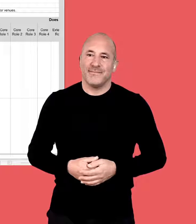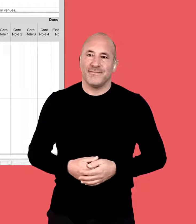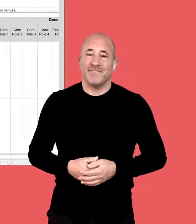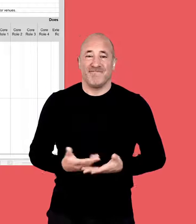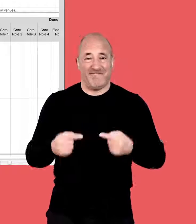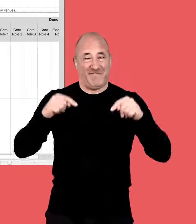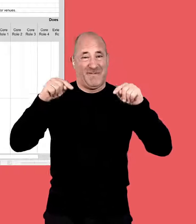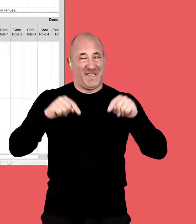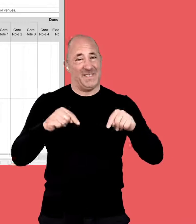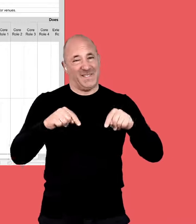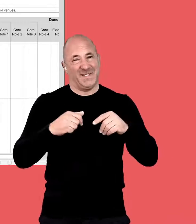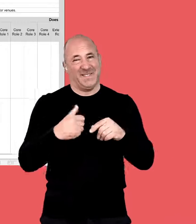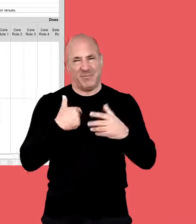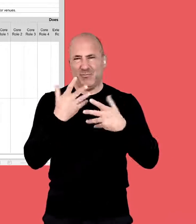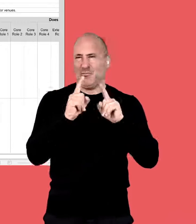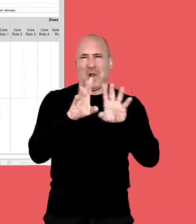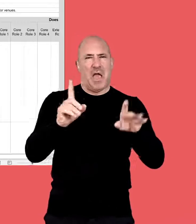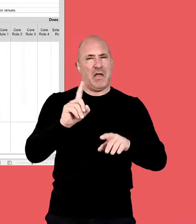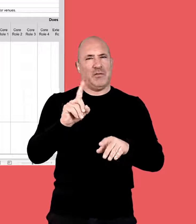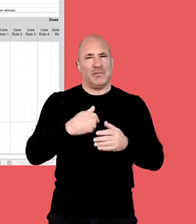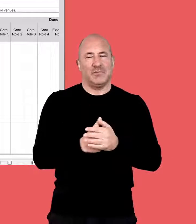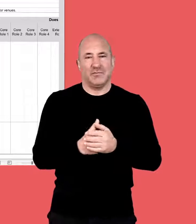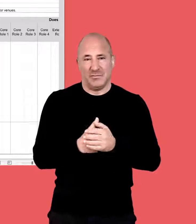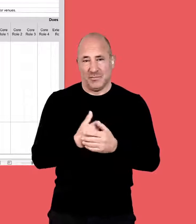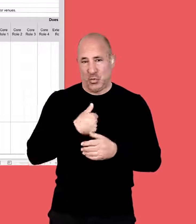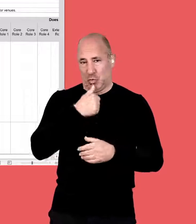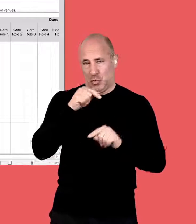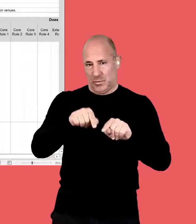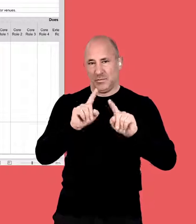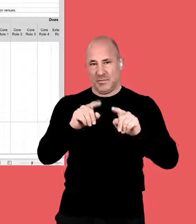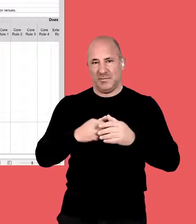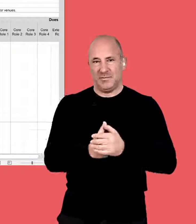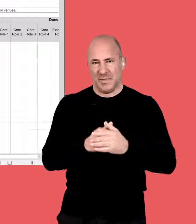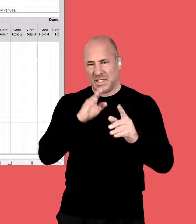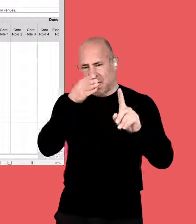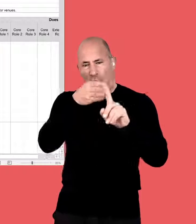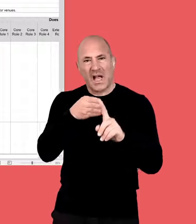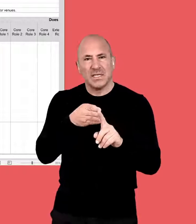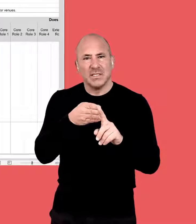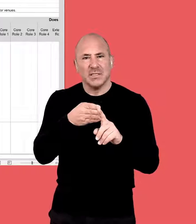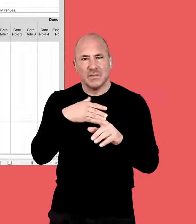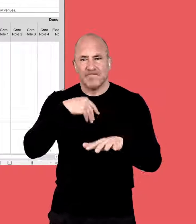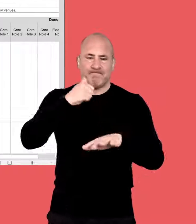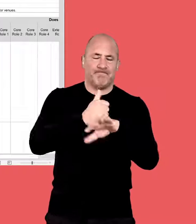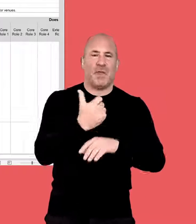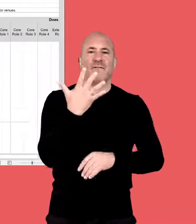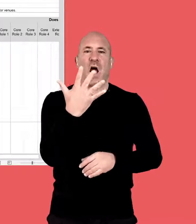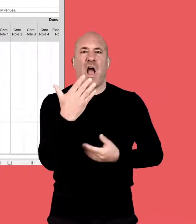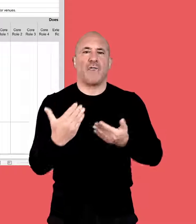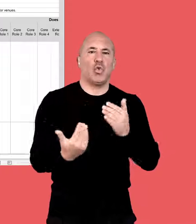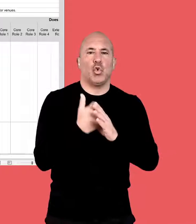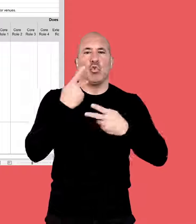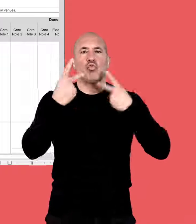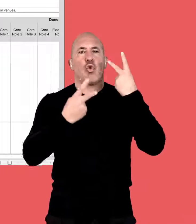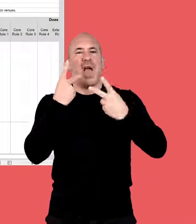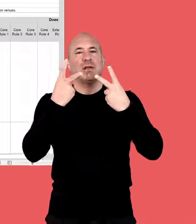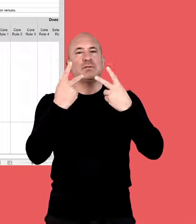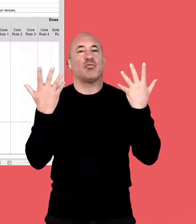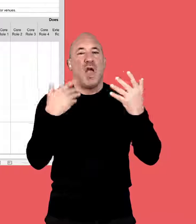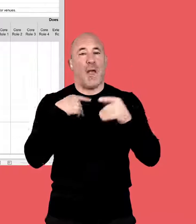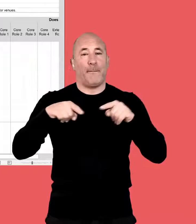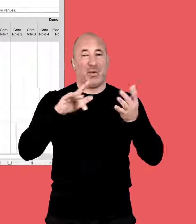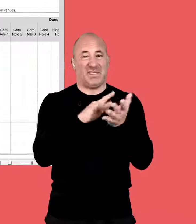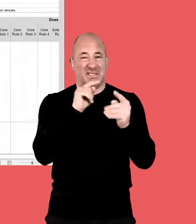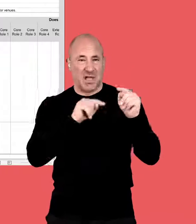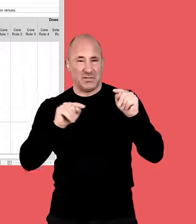So in this example, I'm going to use the following. So our targets are to establish 5 new choirs